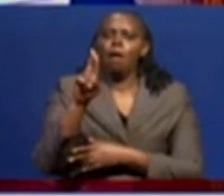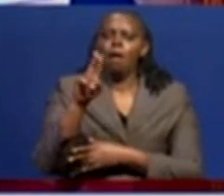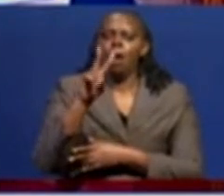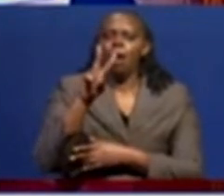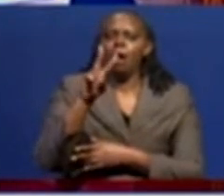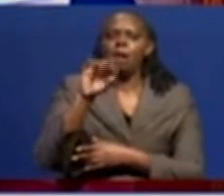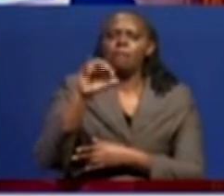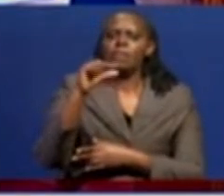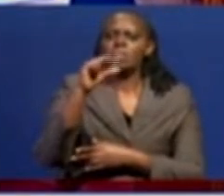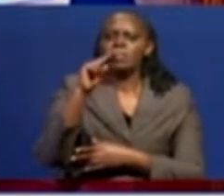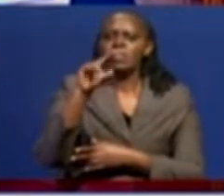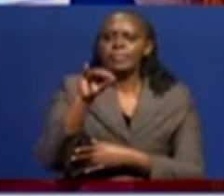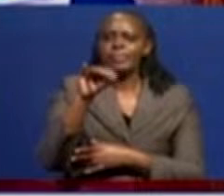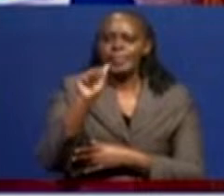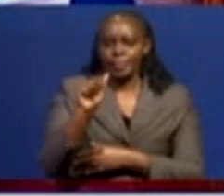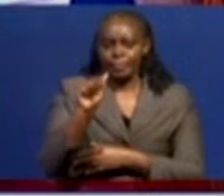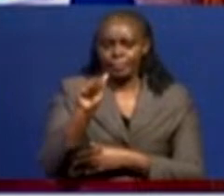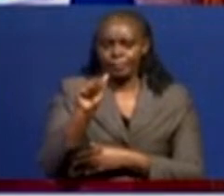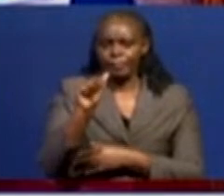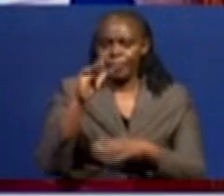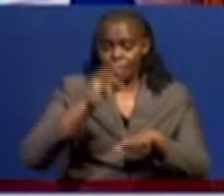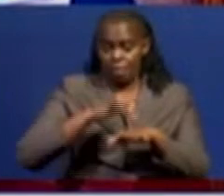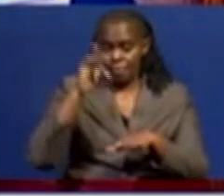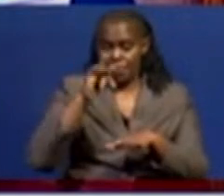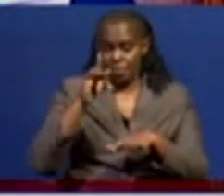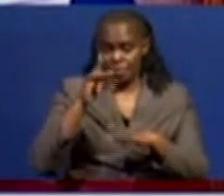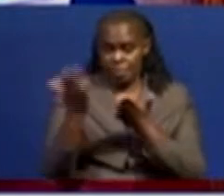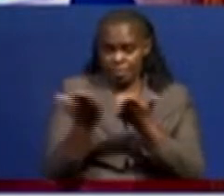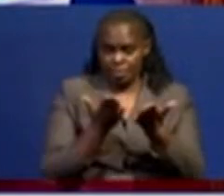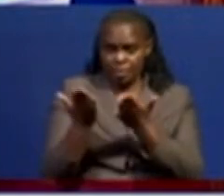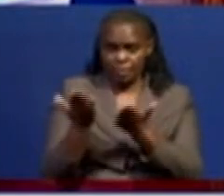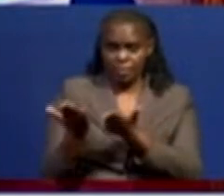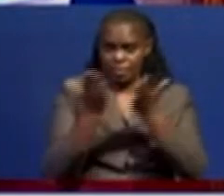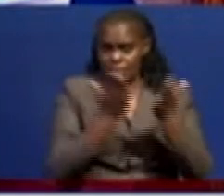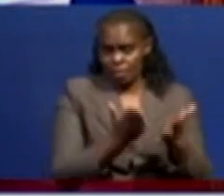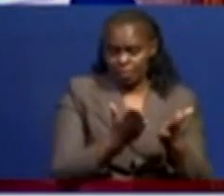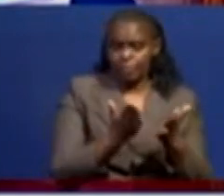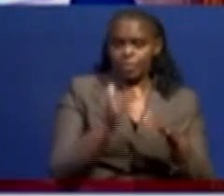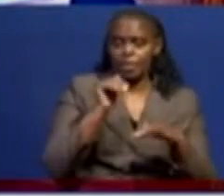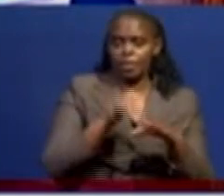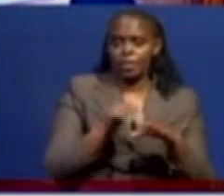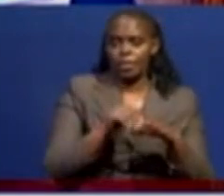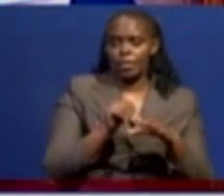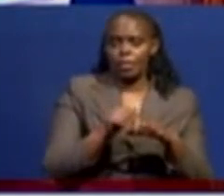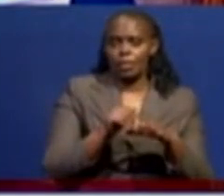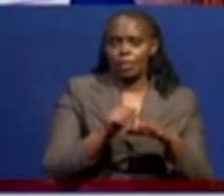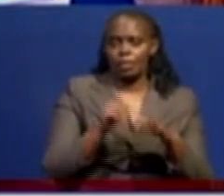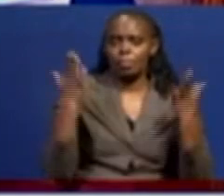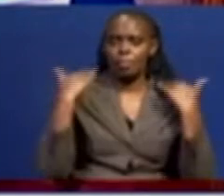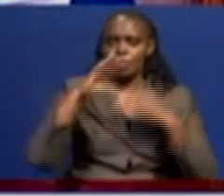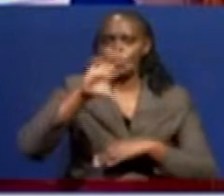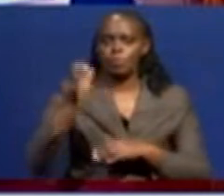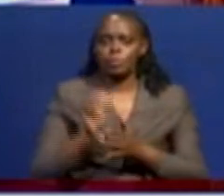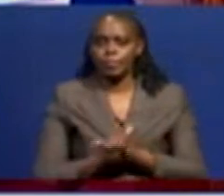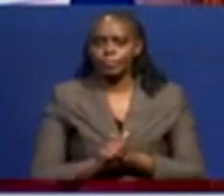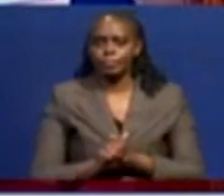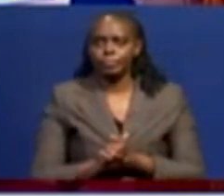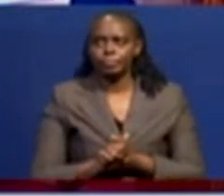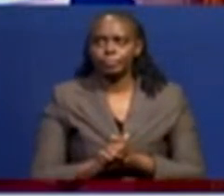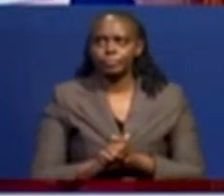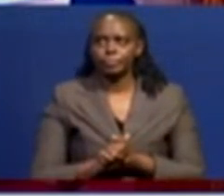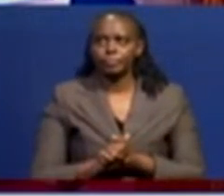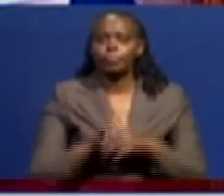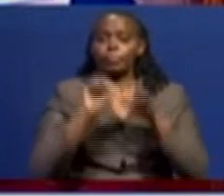Mwangaza? Kawira affected service delivery in Meru